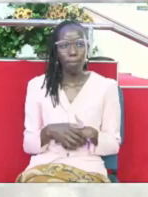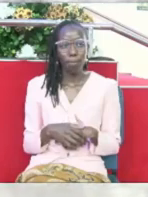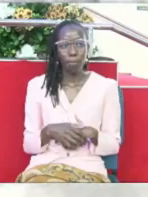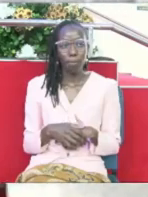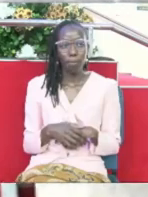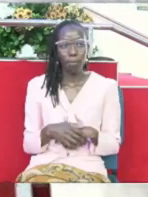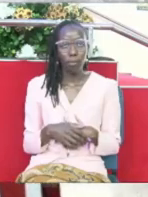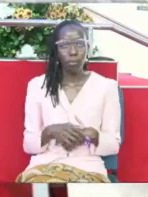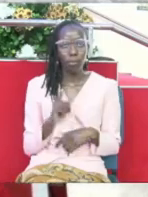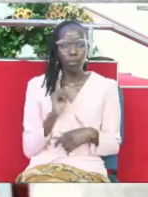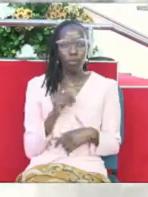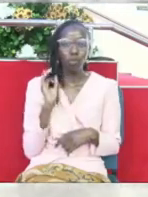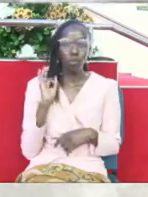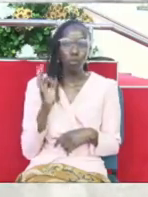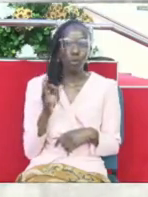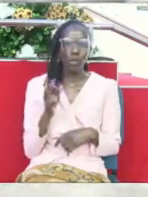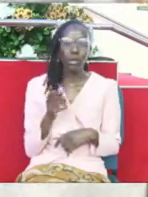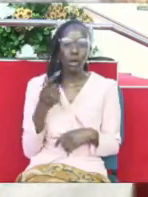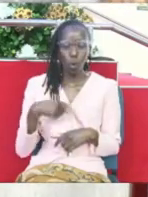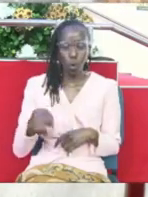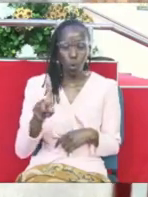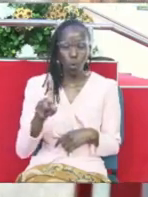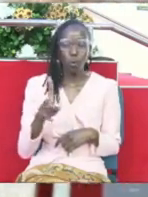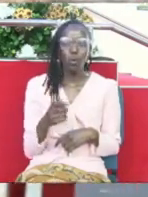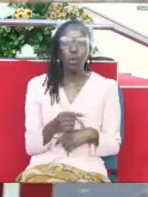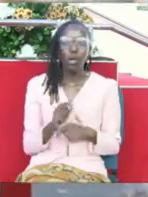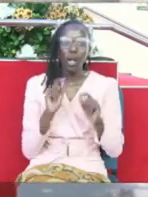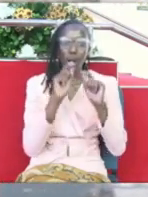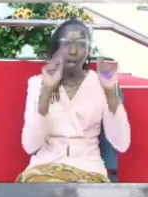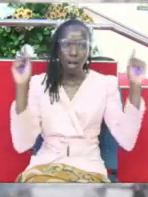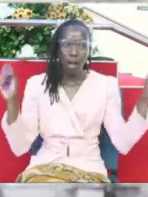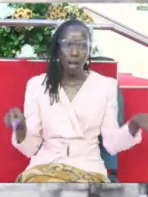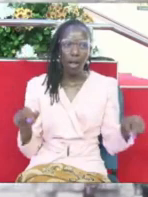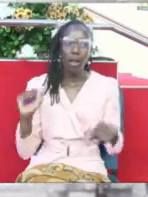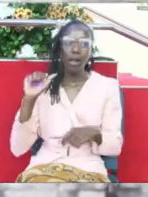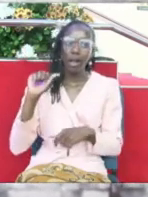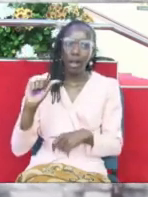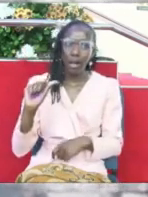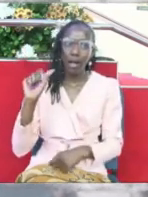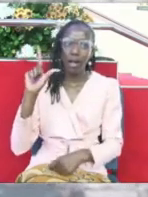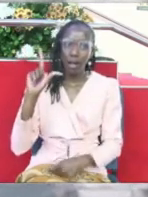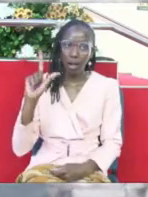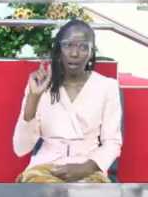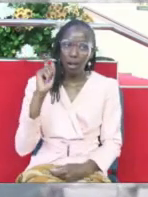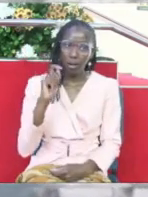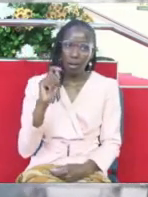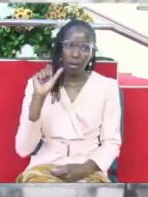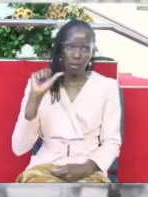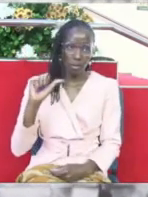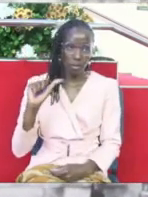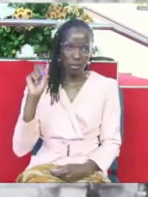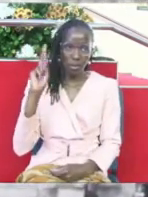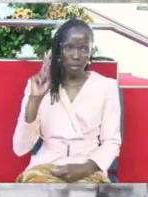go to the altar that you have created. Badala ya kwenda kutafuta mtu utaenda kwenye madhabahu ambayo umetengeneza. And you will place the results before the